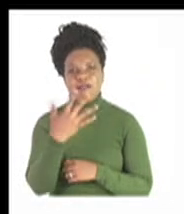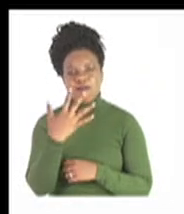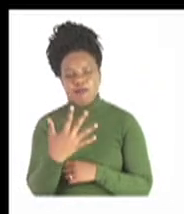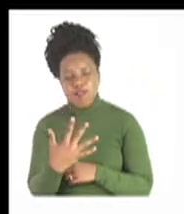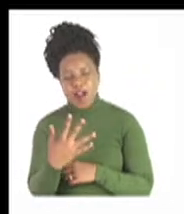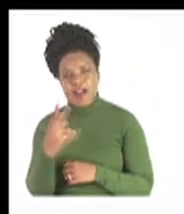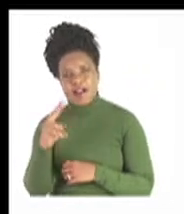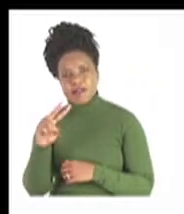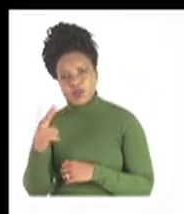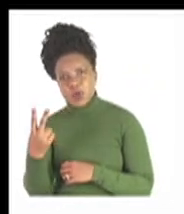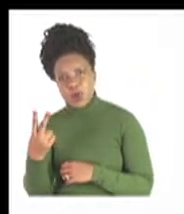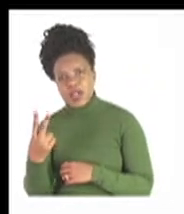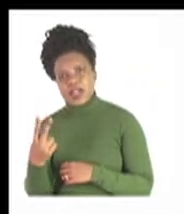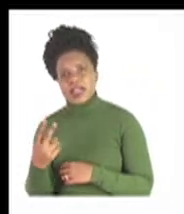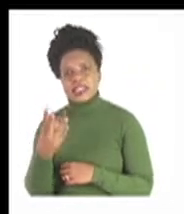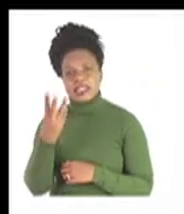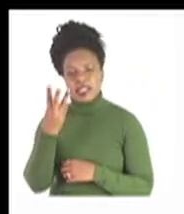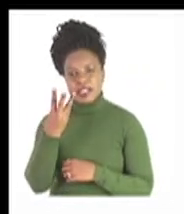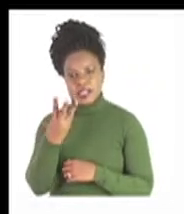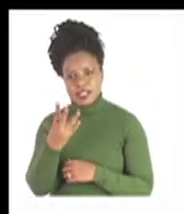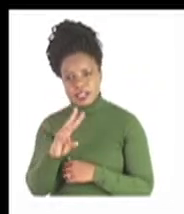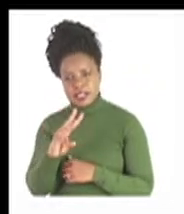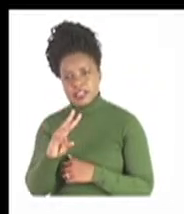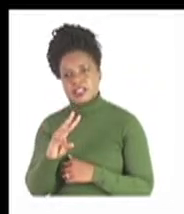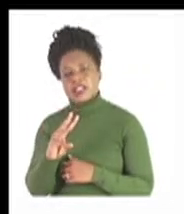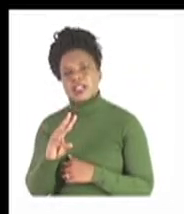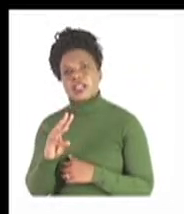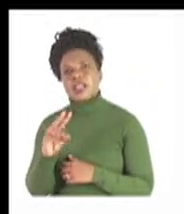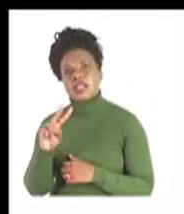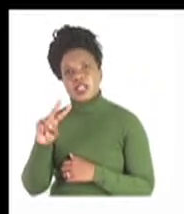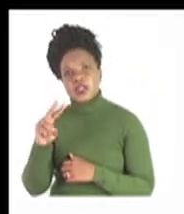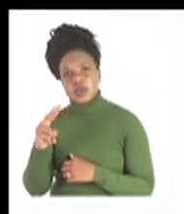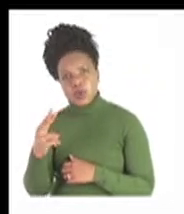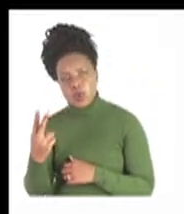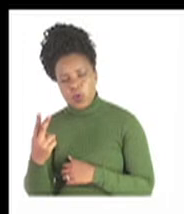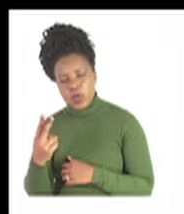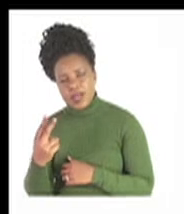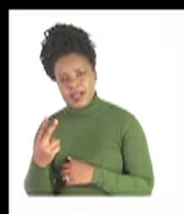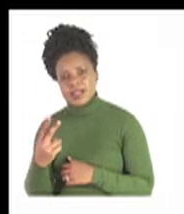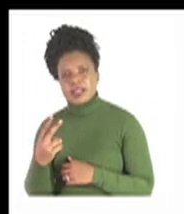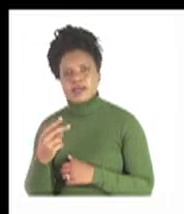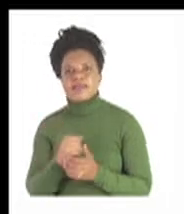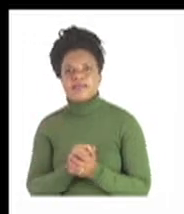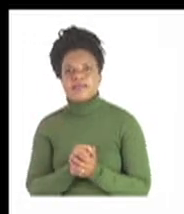25, 6 squared, which is 6 times 6 gives you